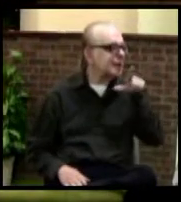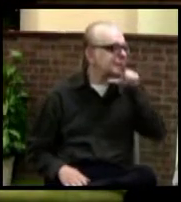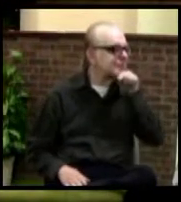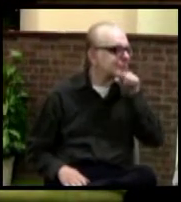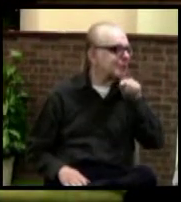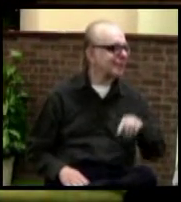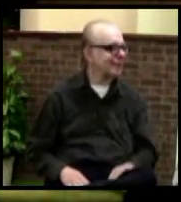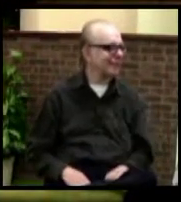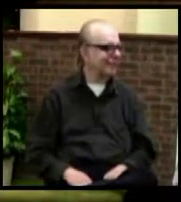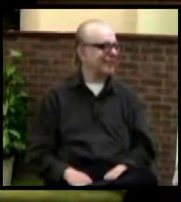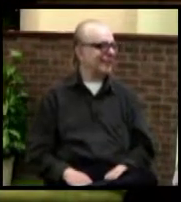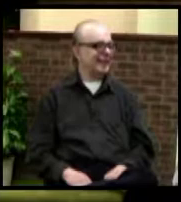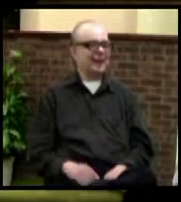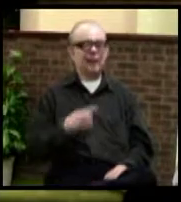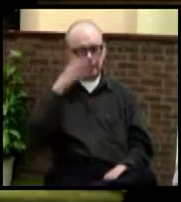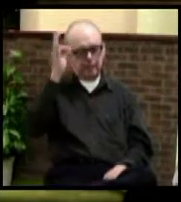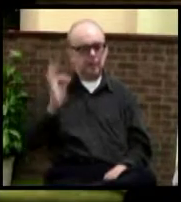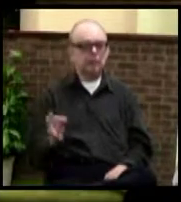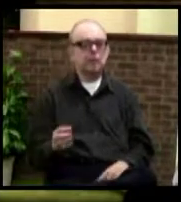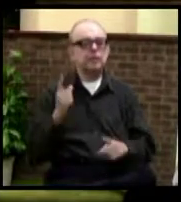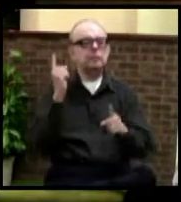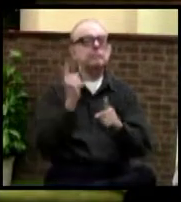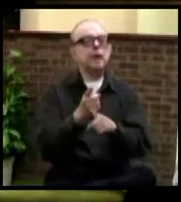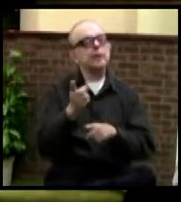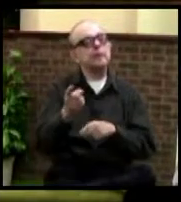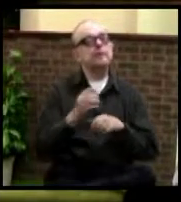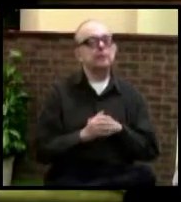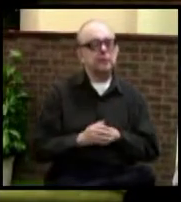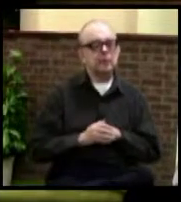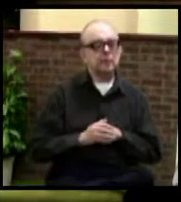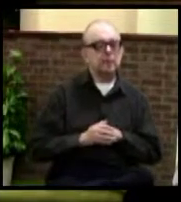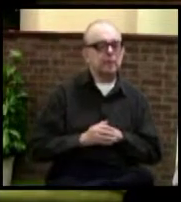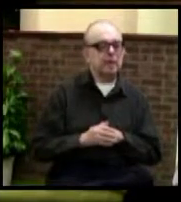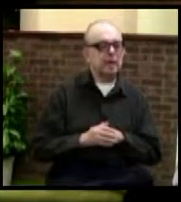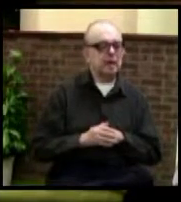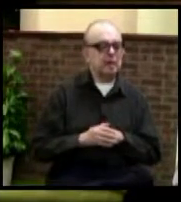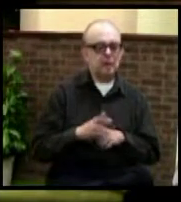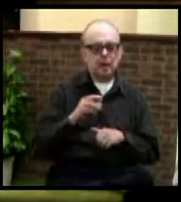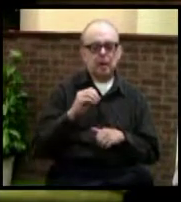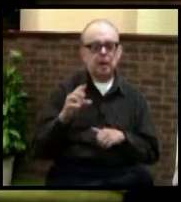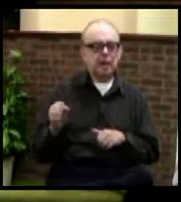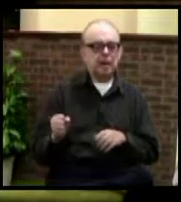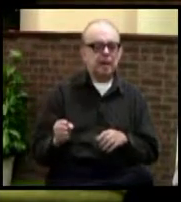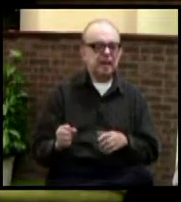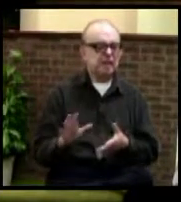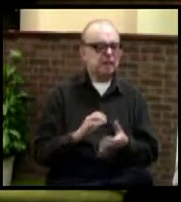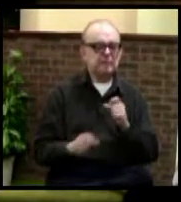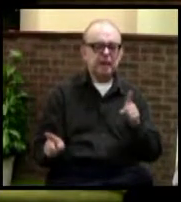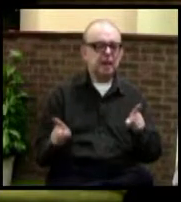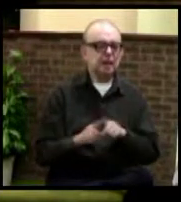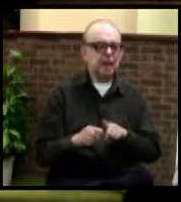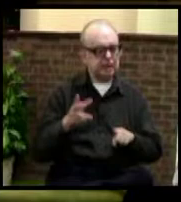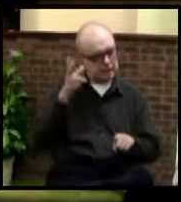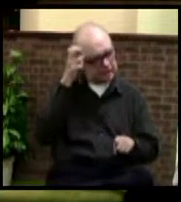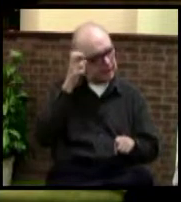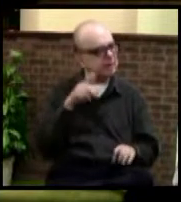And she said to her preacher, "Brother Russell, he's as mean as Satan himself."